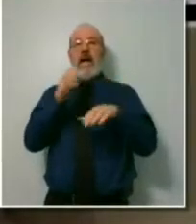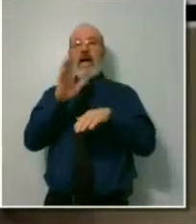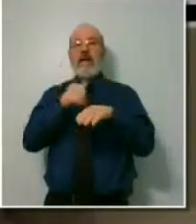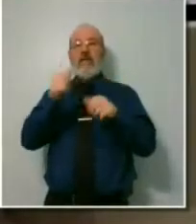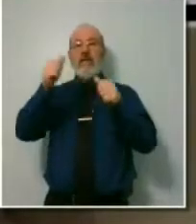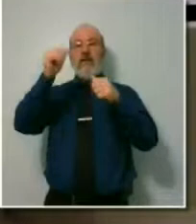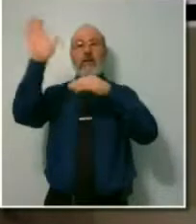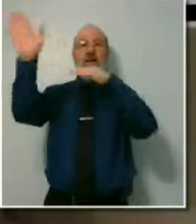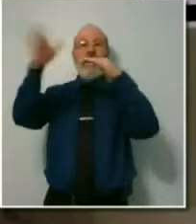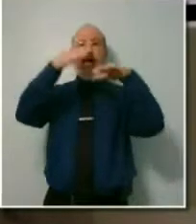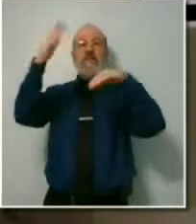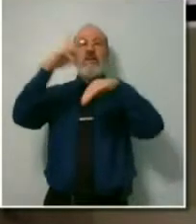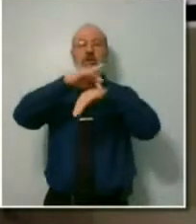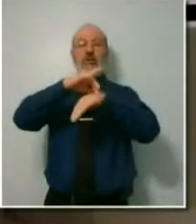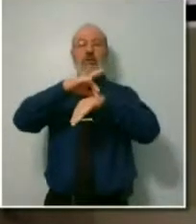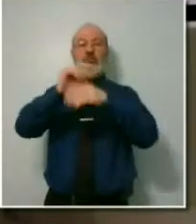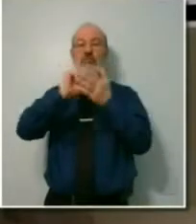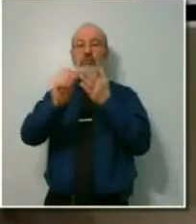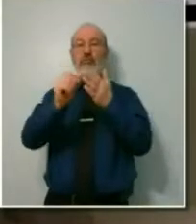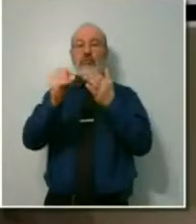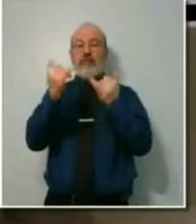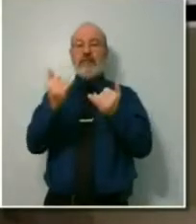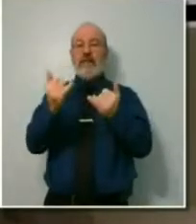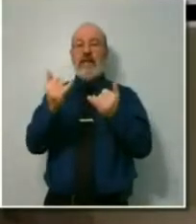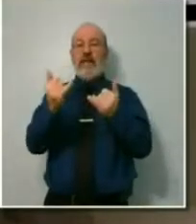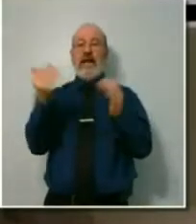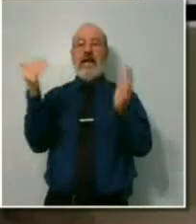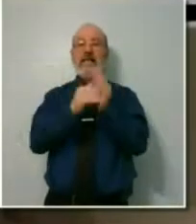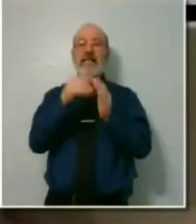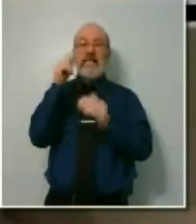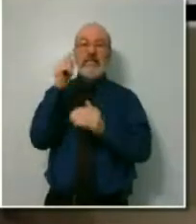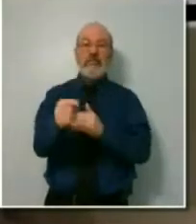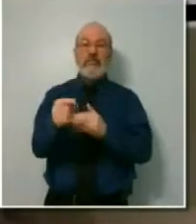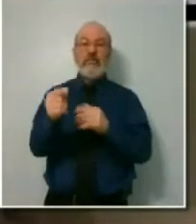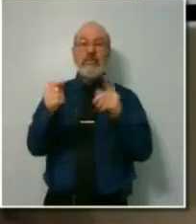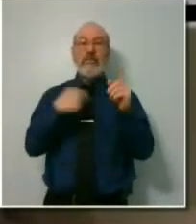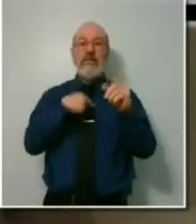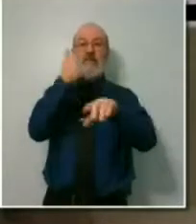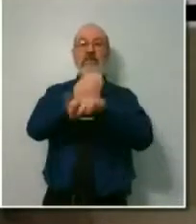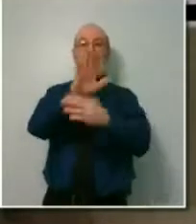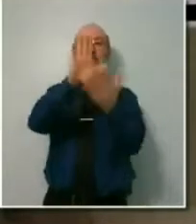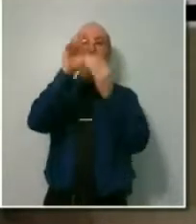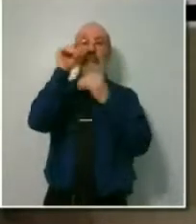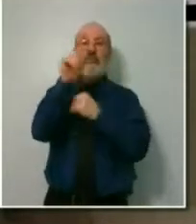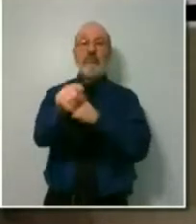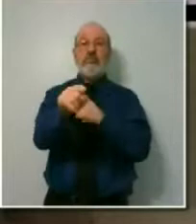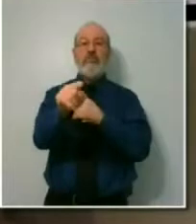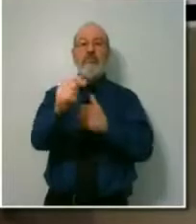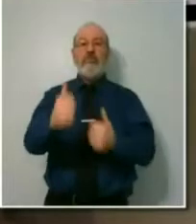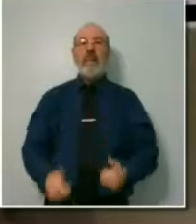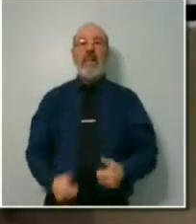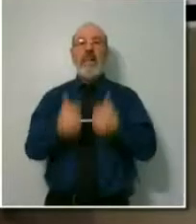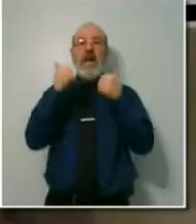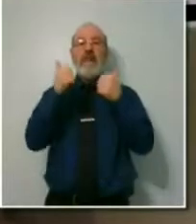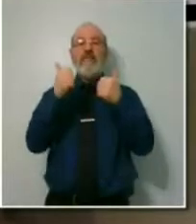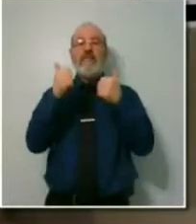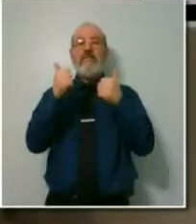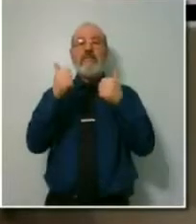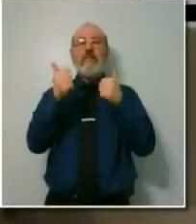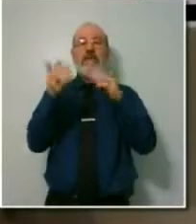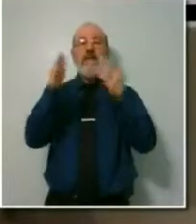to record this day against you that I have set before you life and